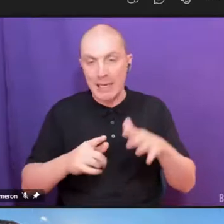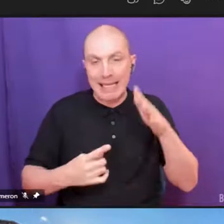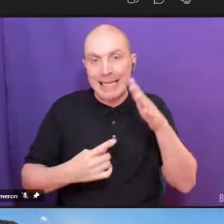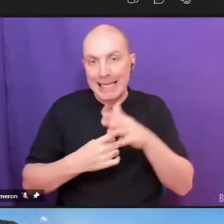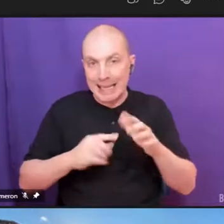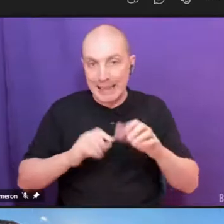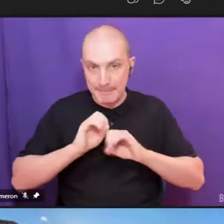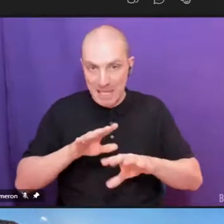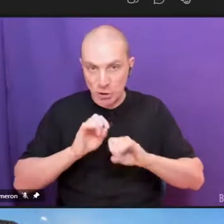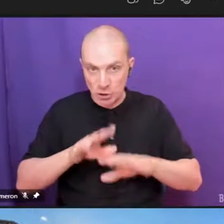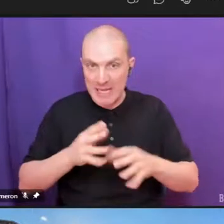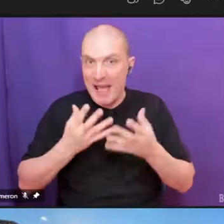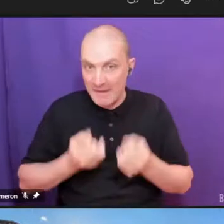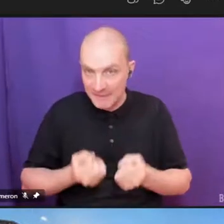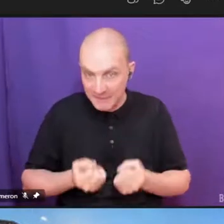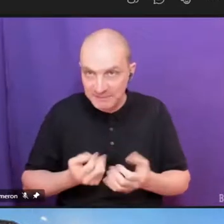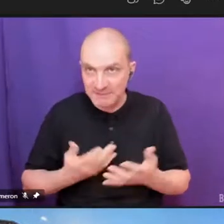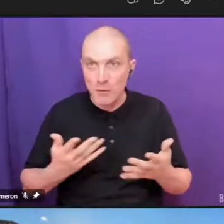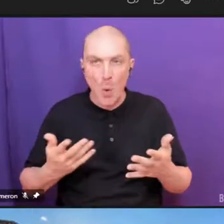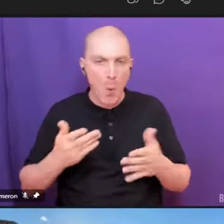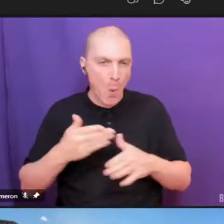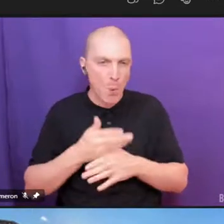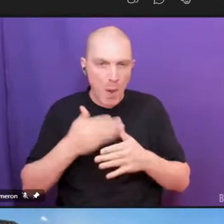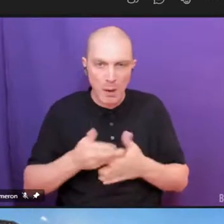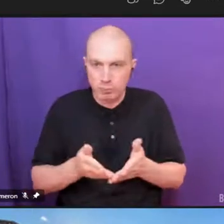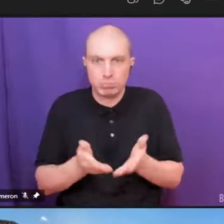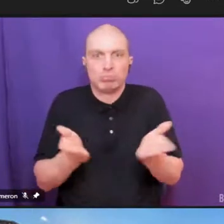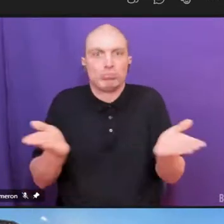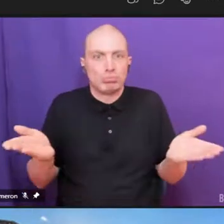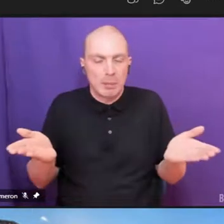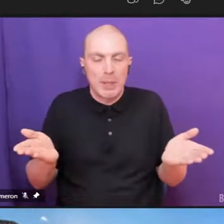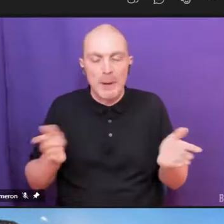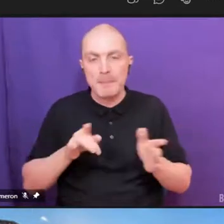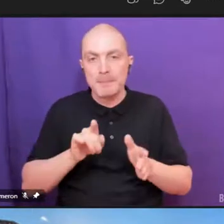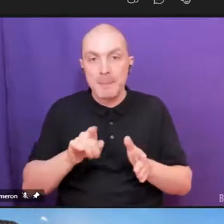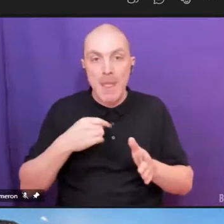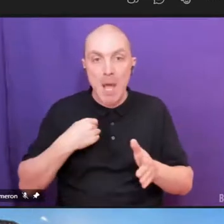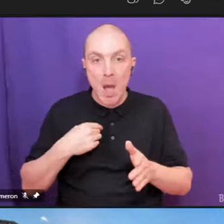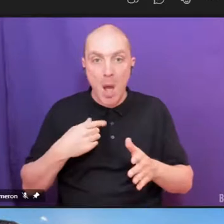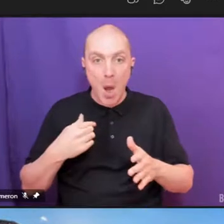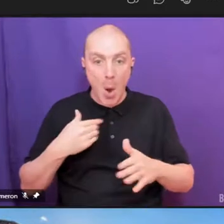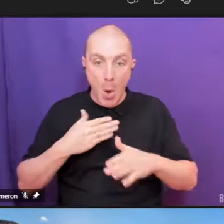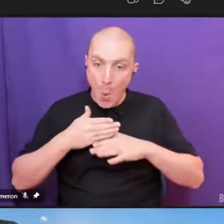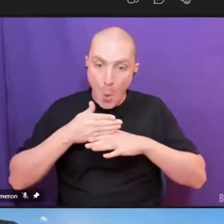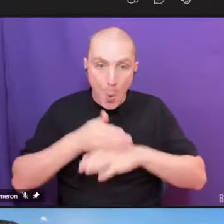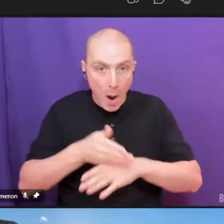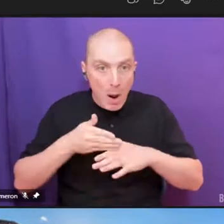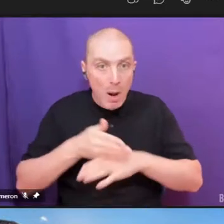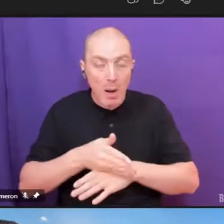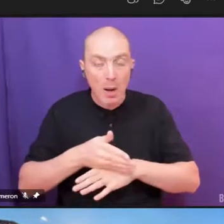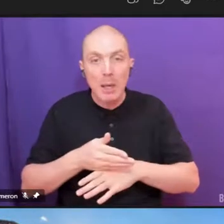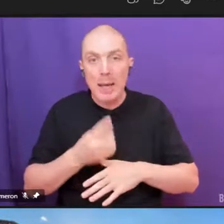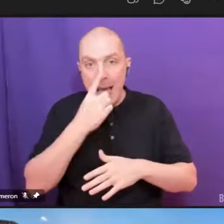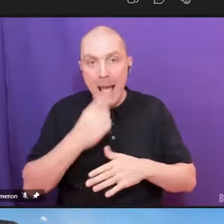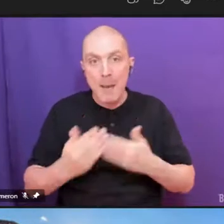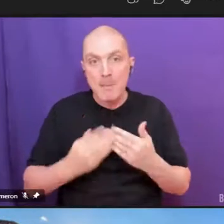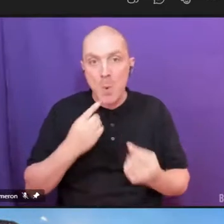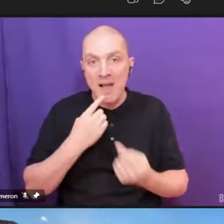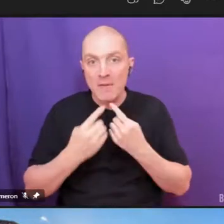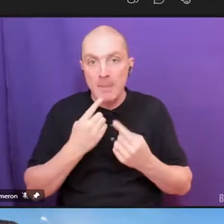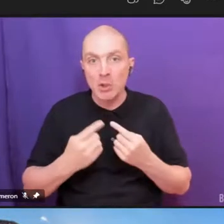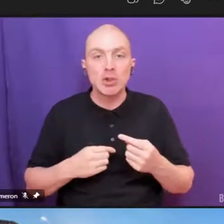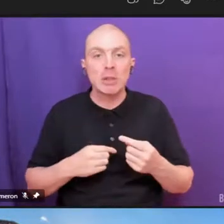work on the wider dimensions. Our work in each of these areas can be found in sections 2 to 5 of the